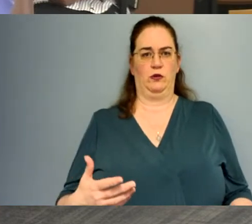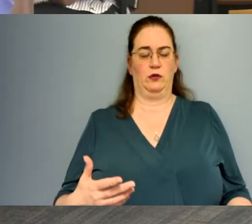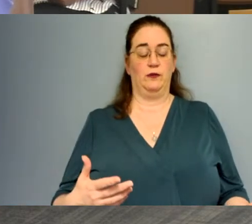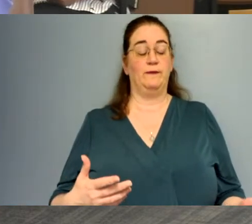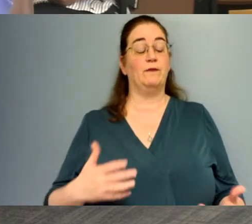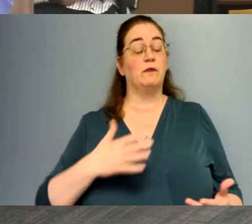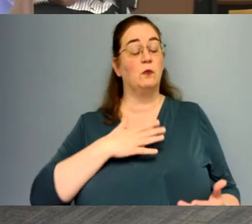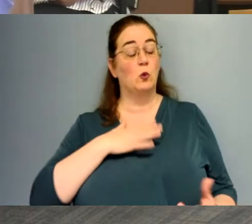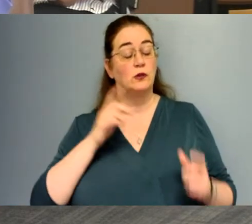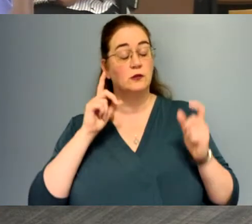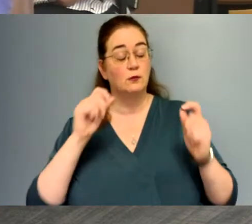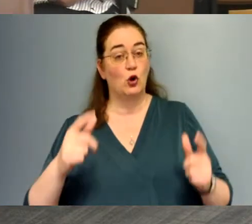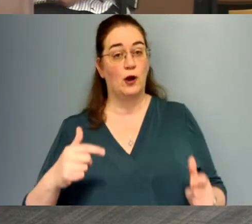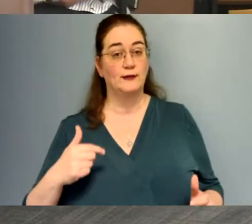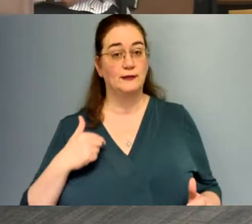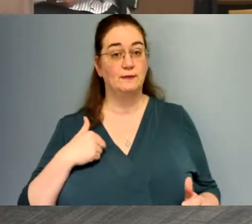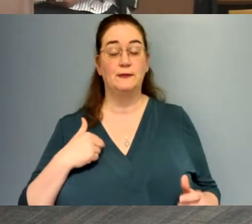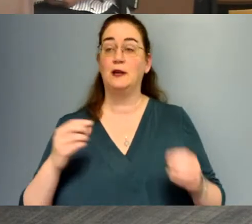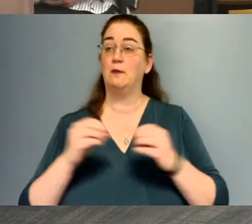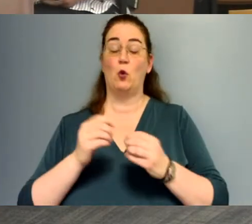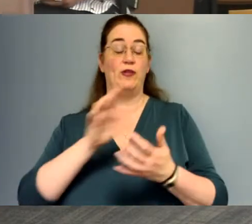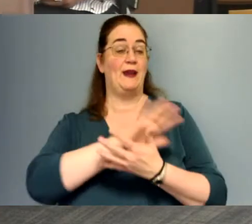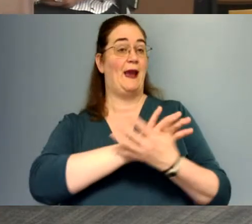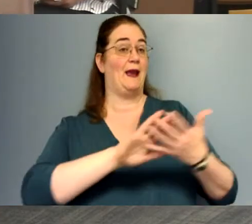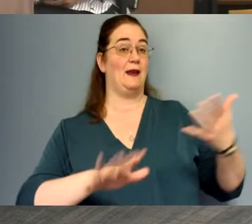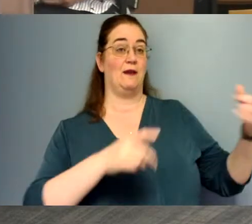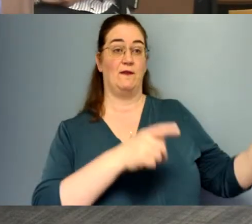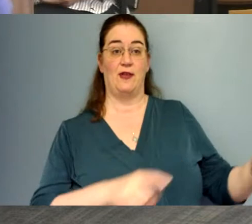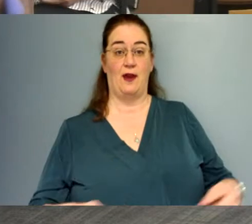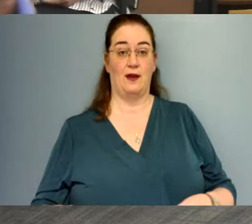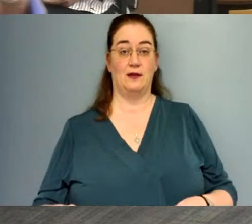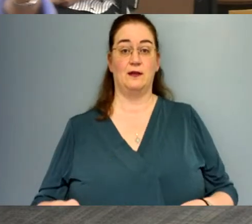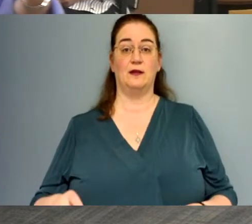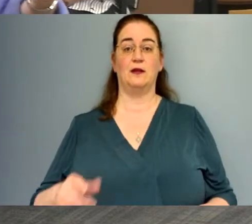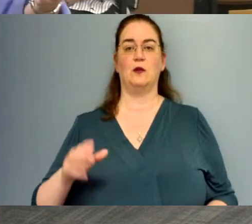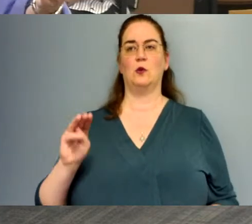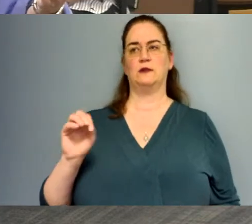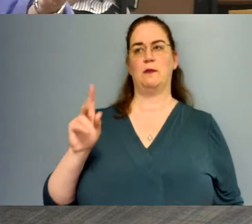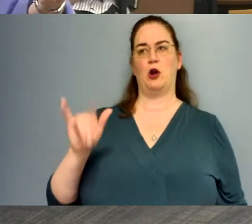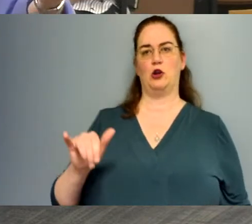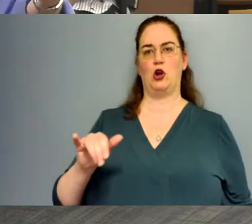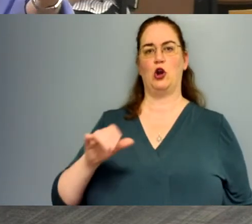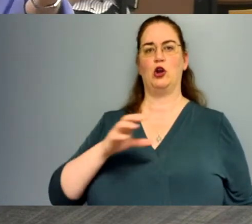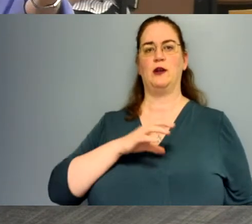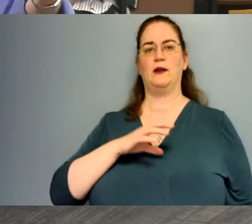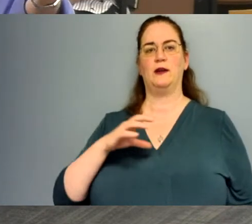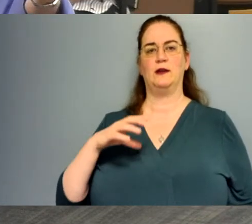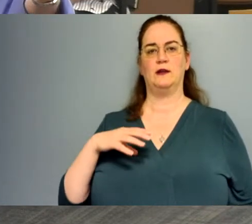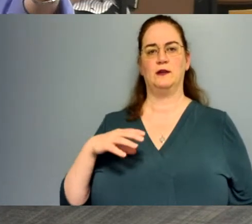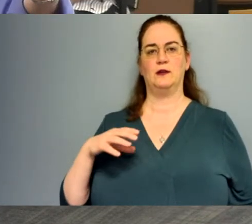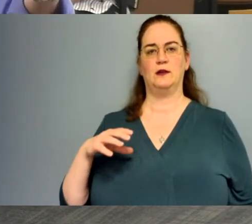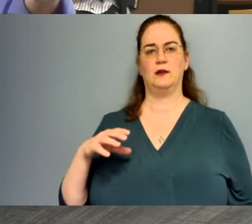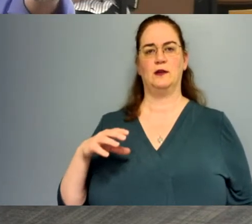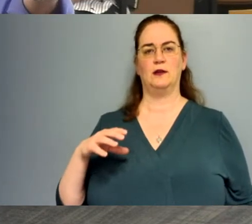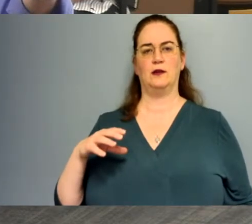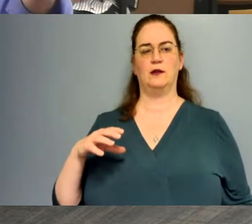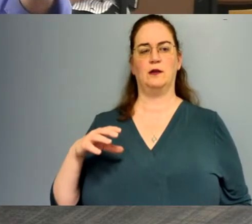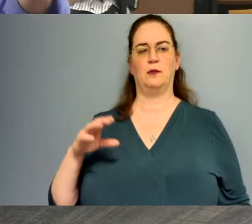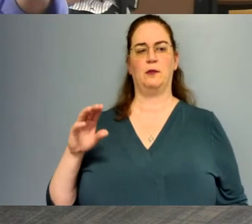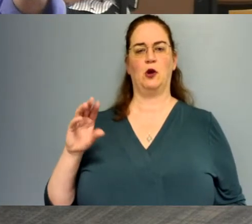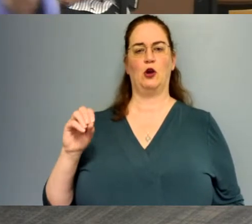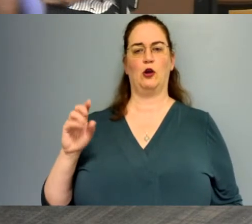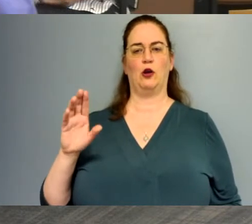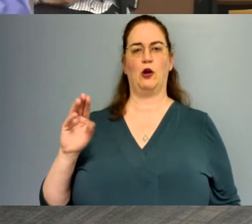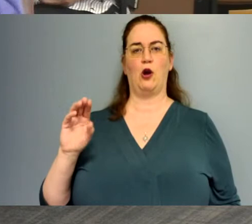surprised me more than any of that was Minority Commissioner Marseglia